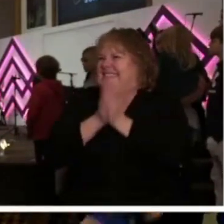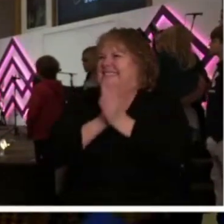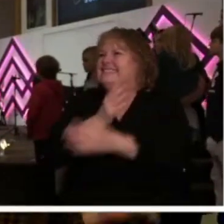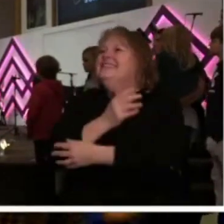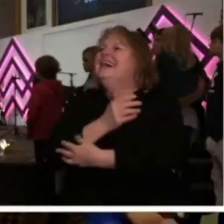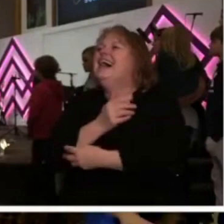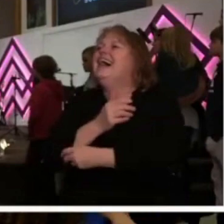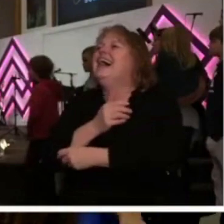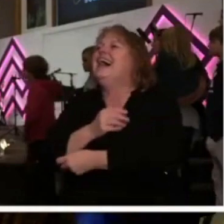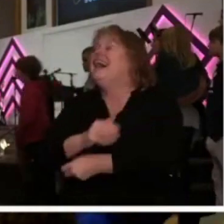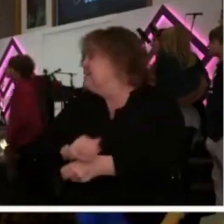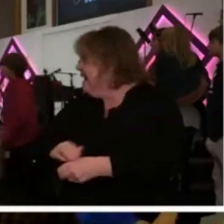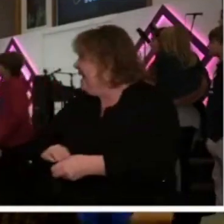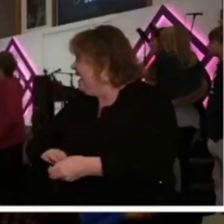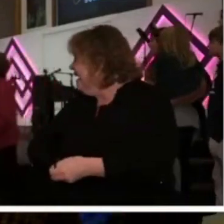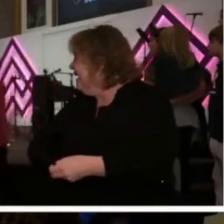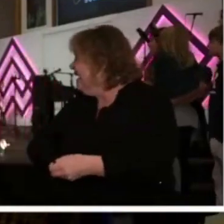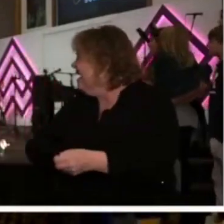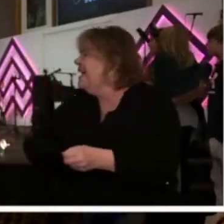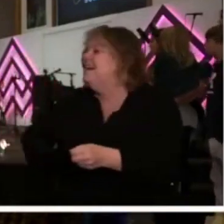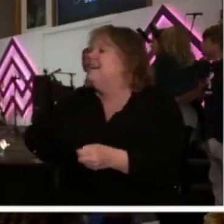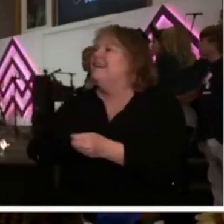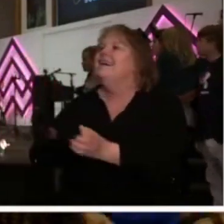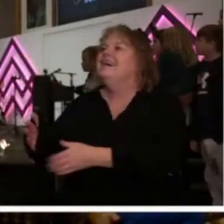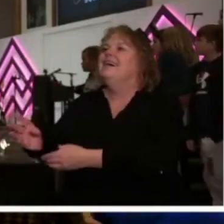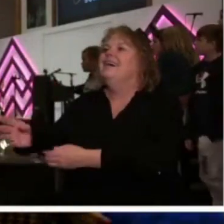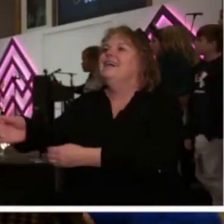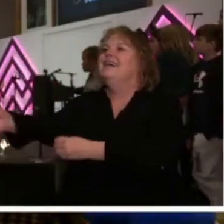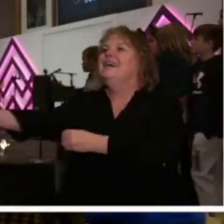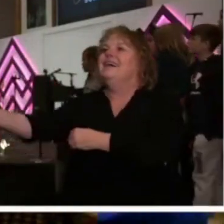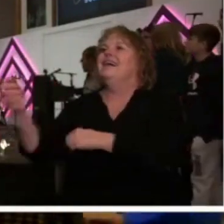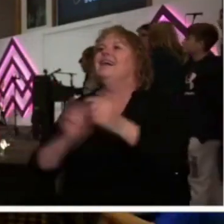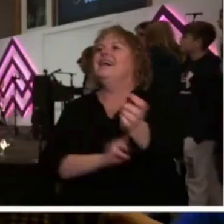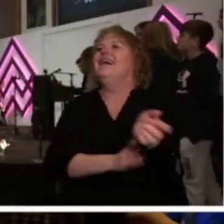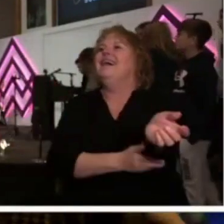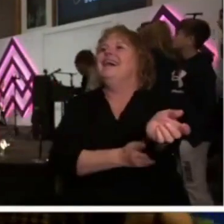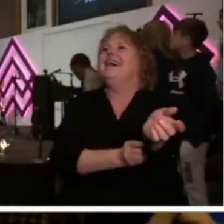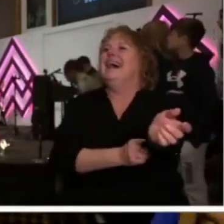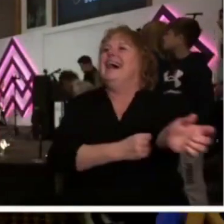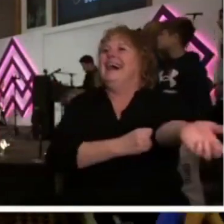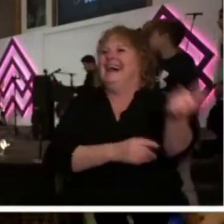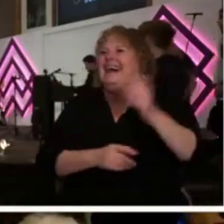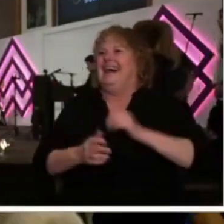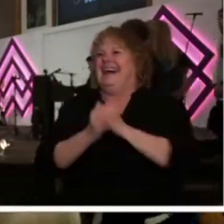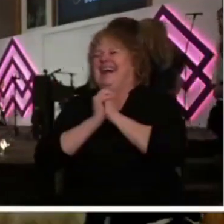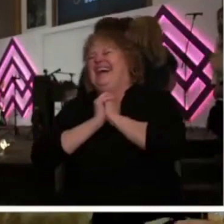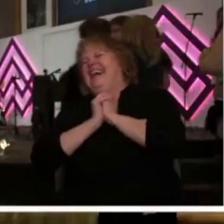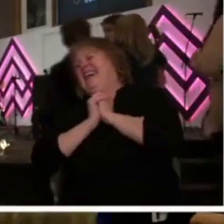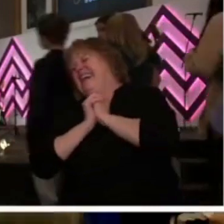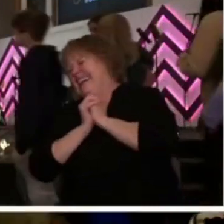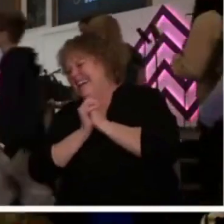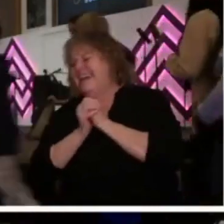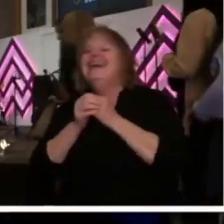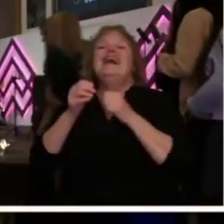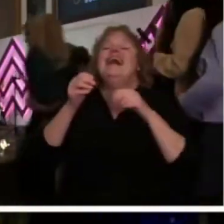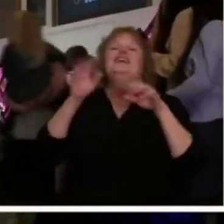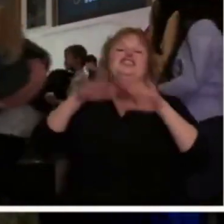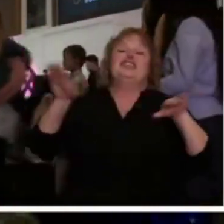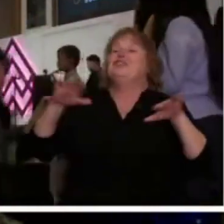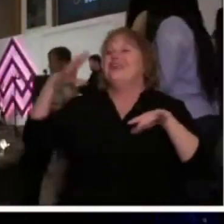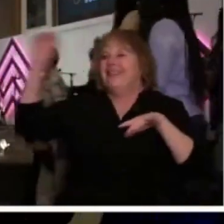Children, you may go. Adults, you may stay right where you're at until our children can make their way back out.